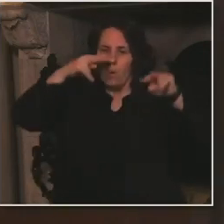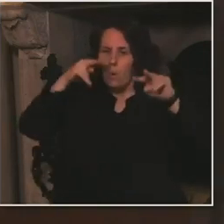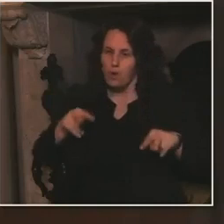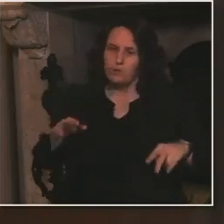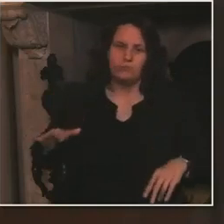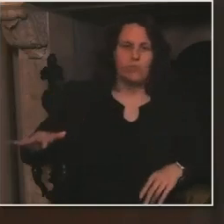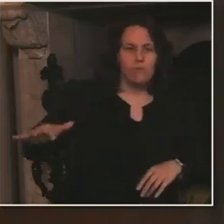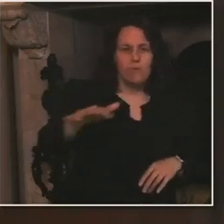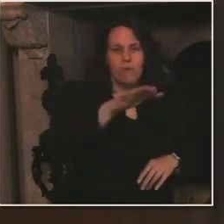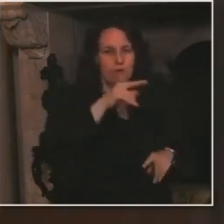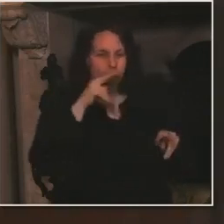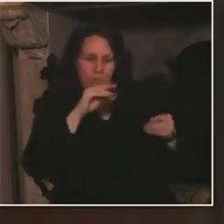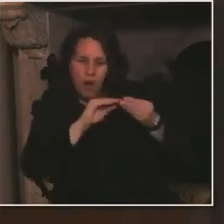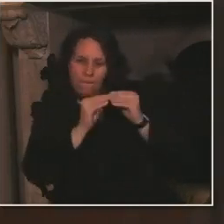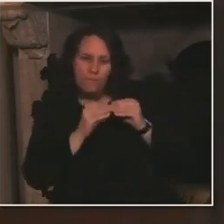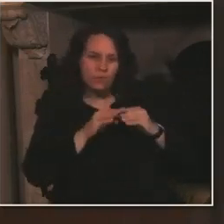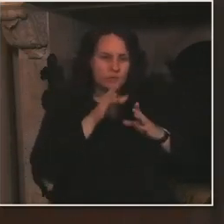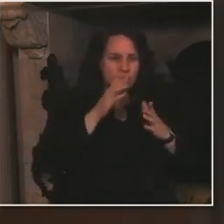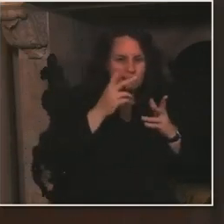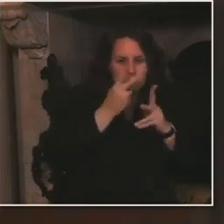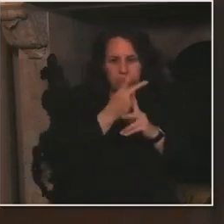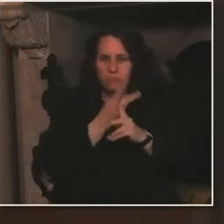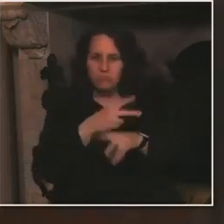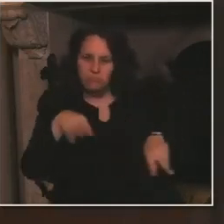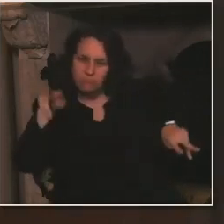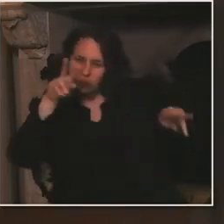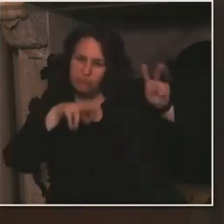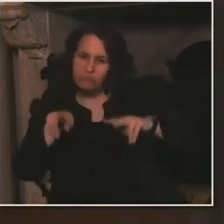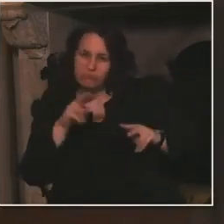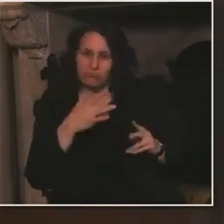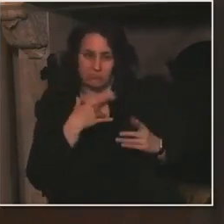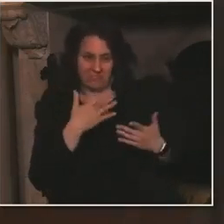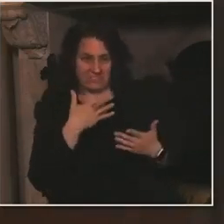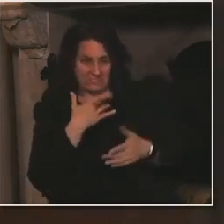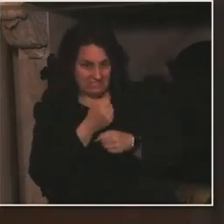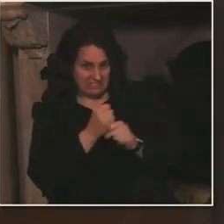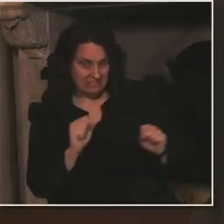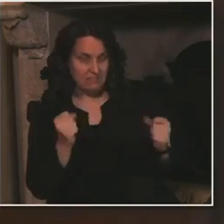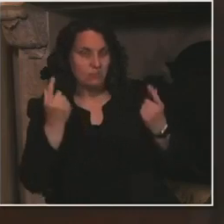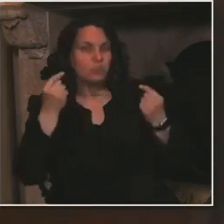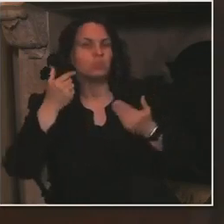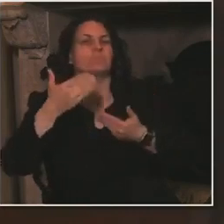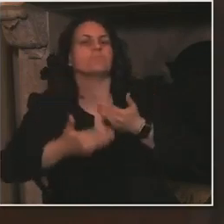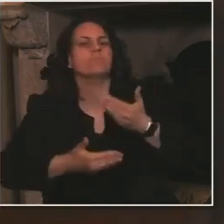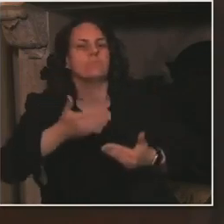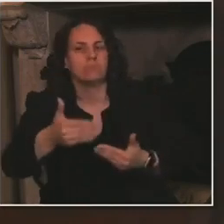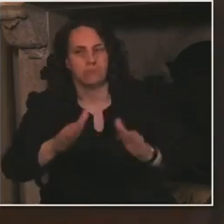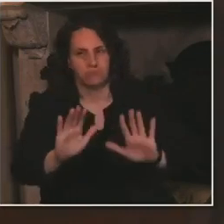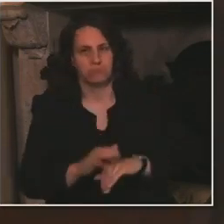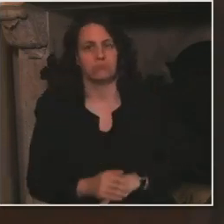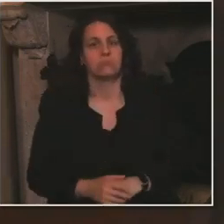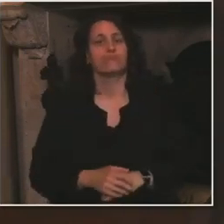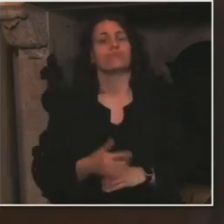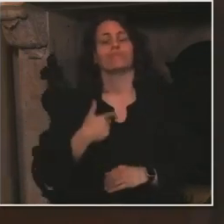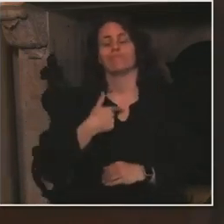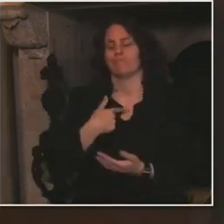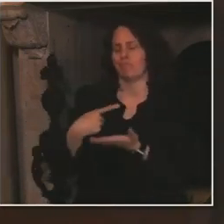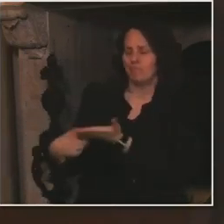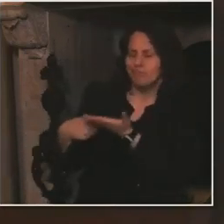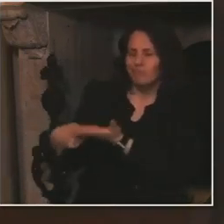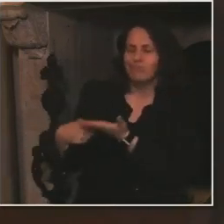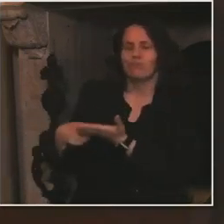safely. I've had many discussions with business owners and business leaders across the state, as well as many working folks, and we